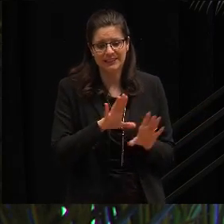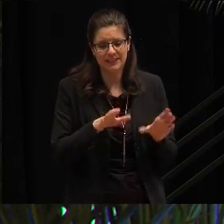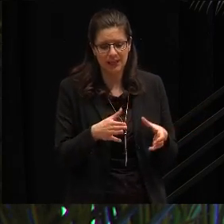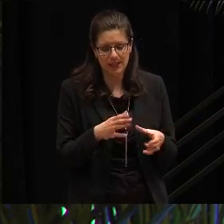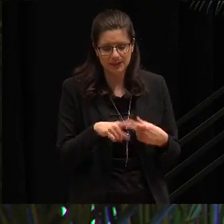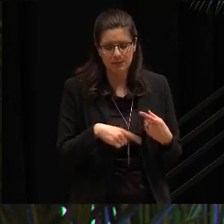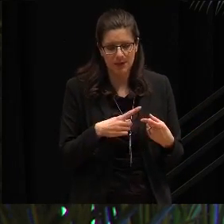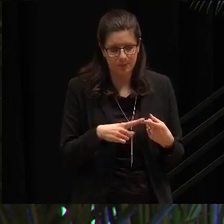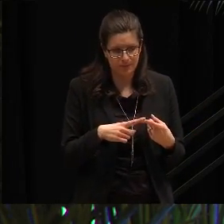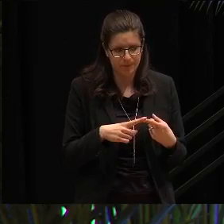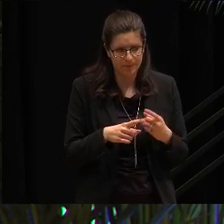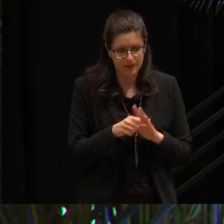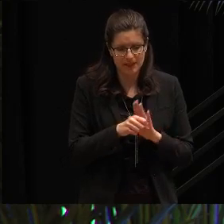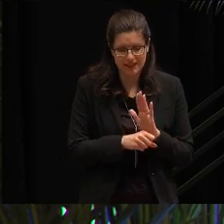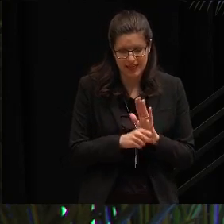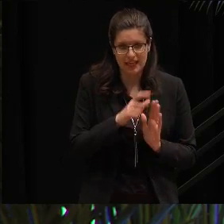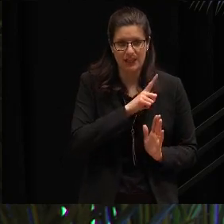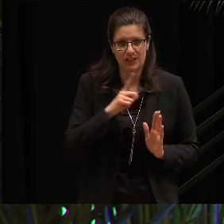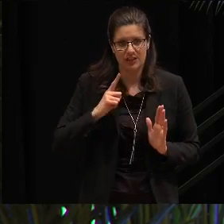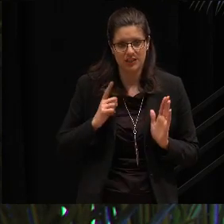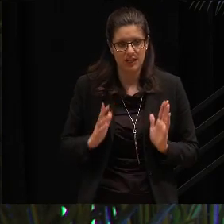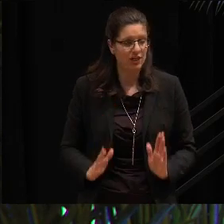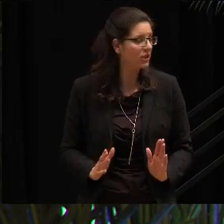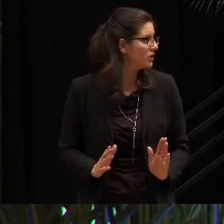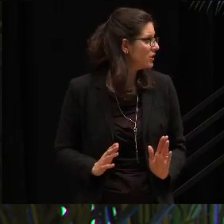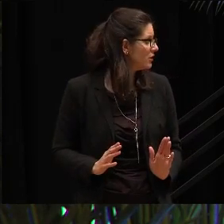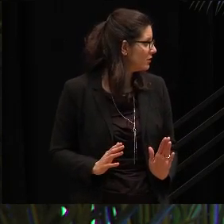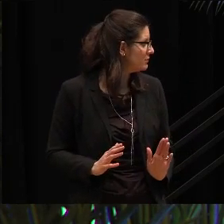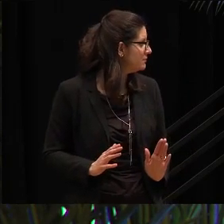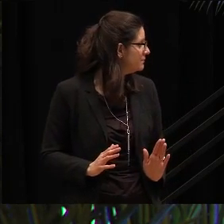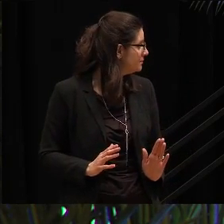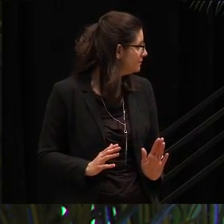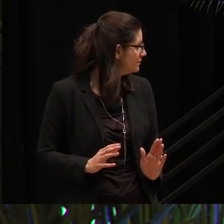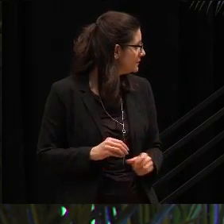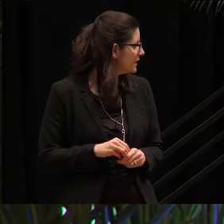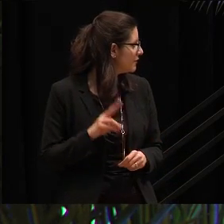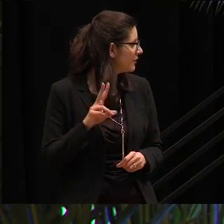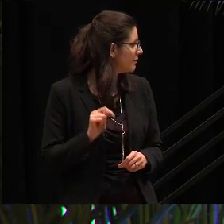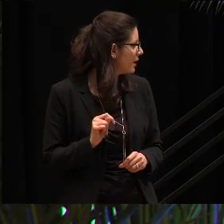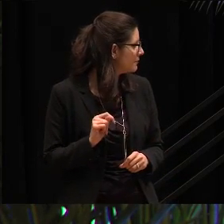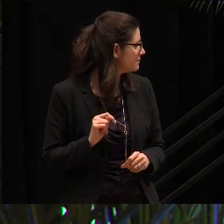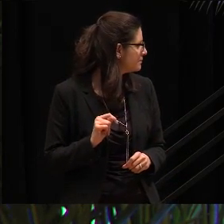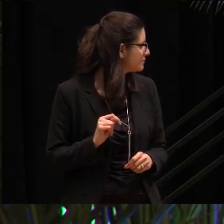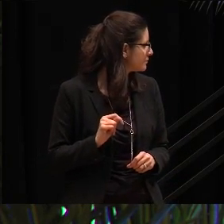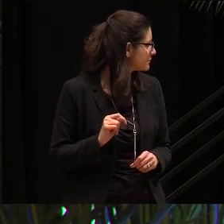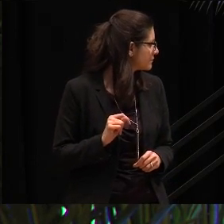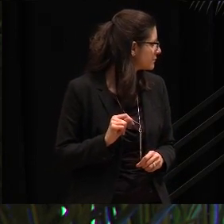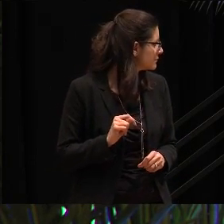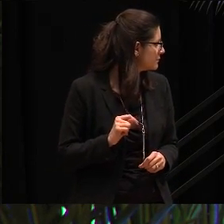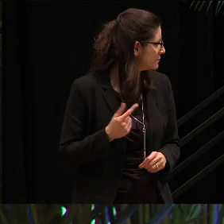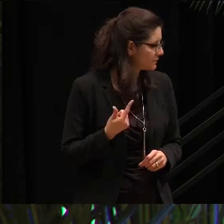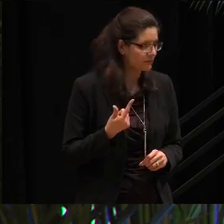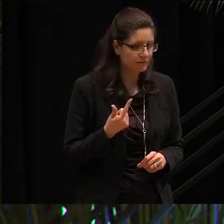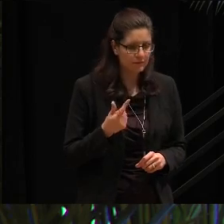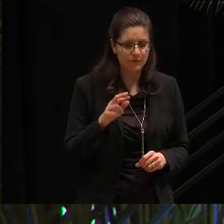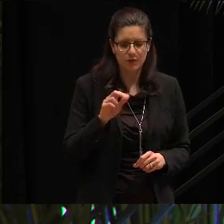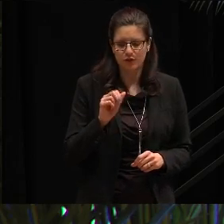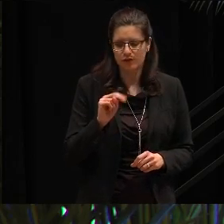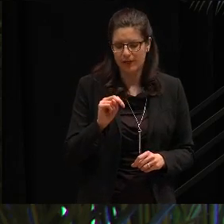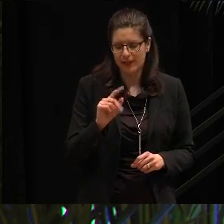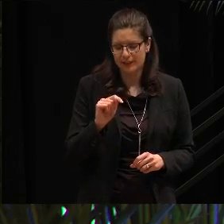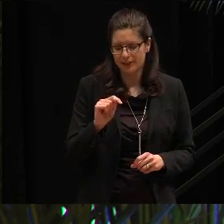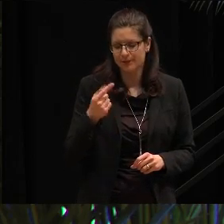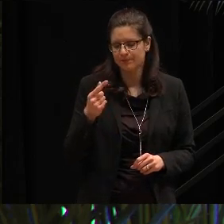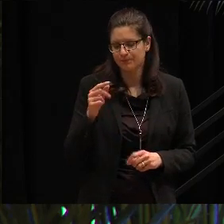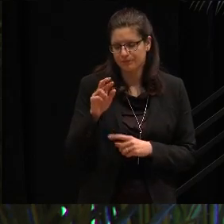about state legislators that was done by 2 political scientists in Vermont. I'm trying to remember what the name of it is. Grant Reeder's book. Yeah, Reeder's